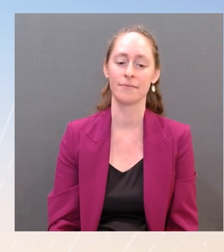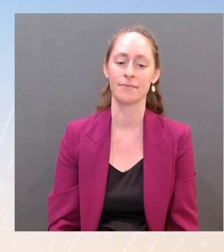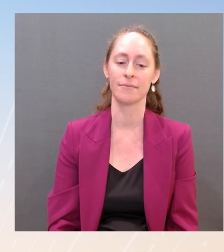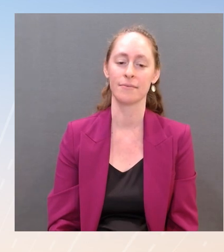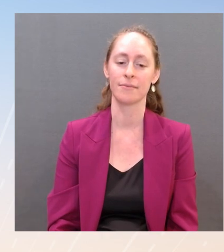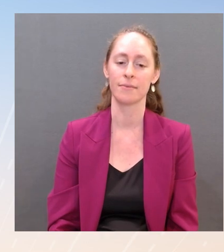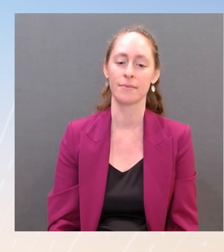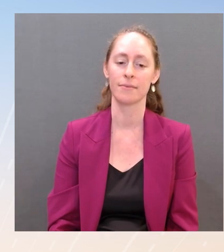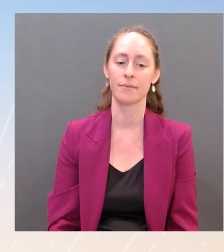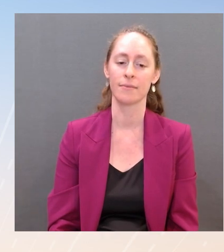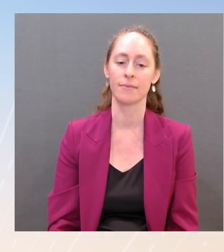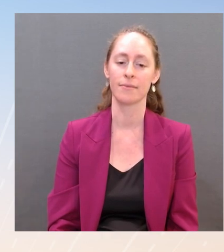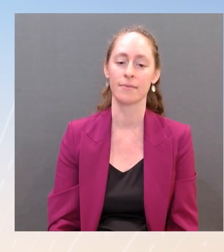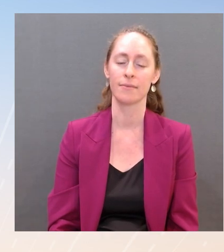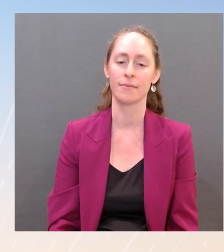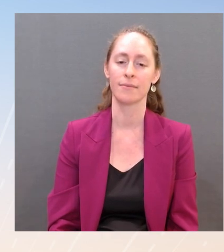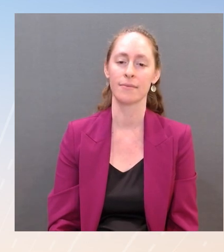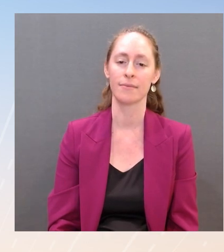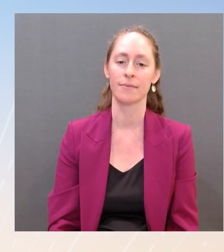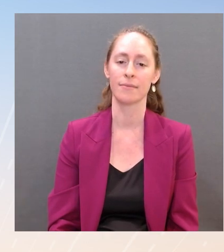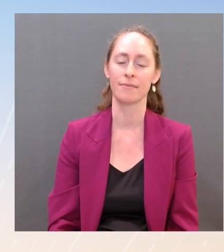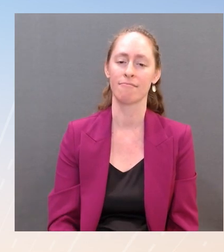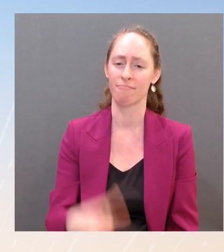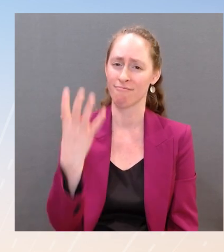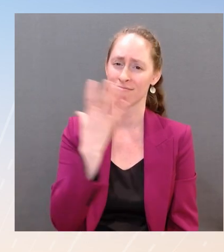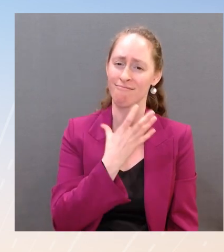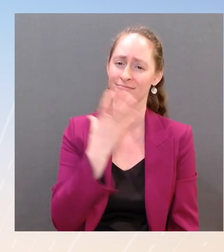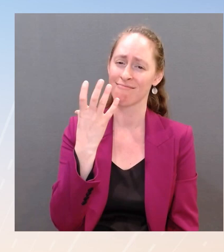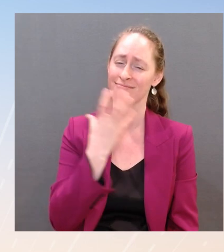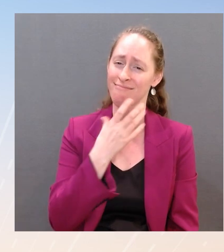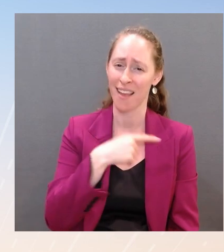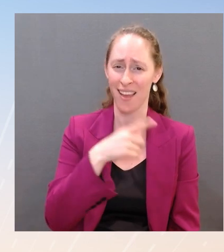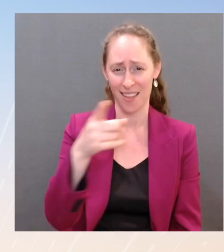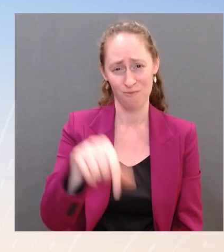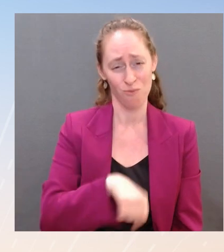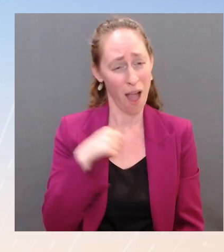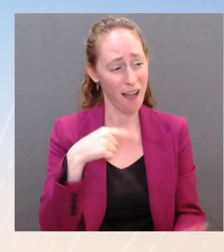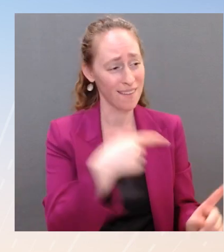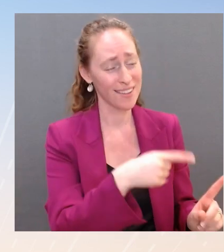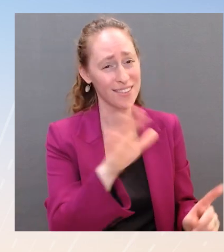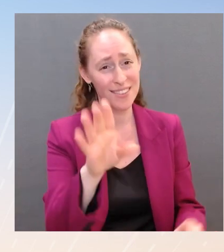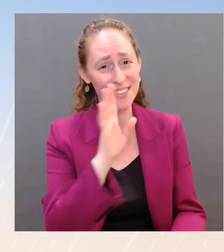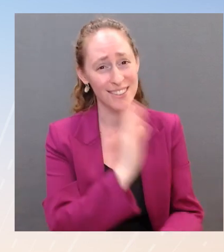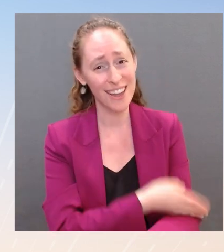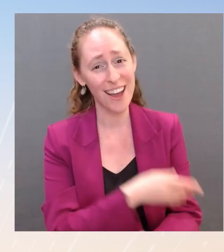Mandy, you must be so proud of your daughter. She's crying.